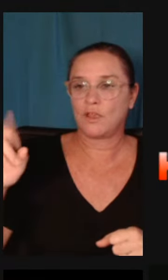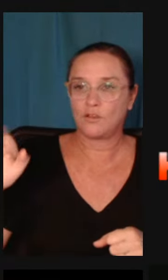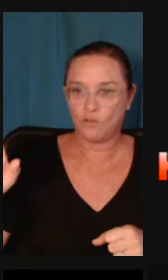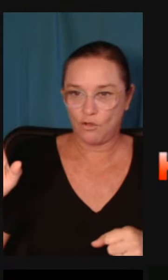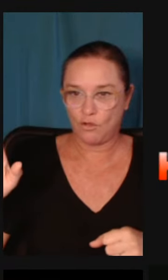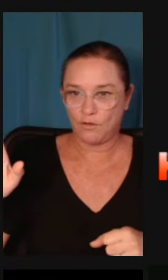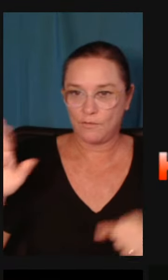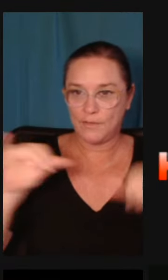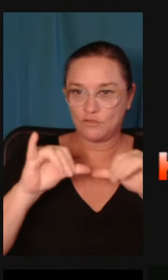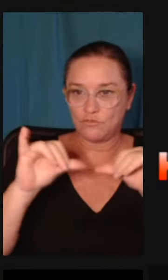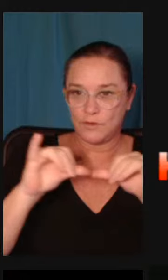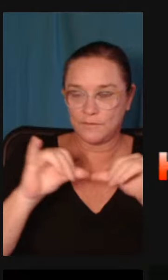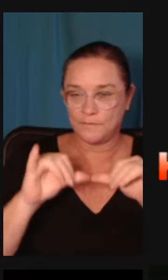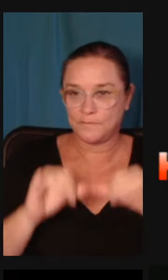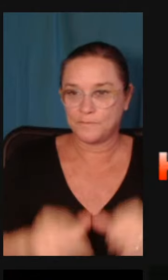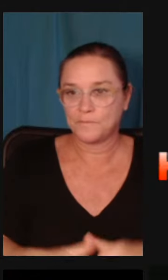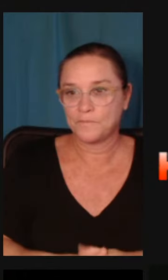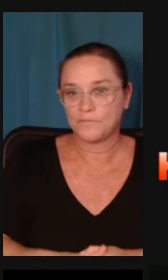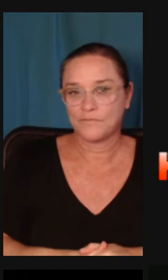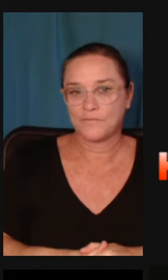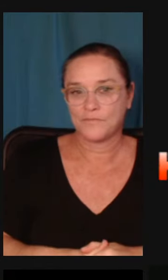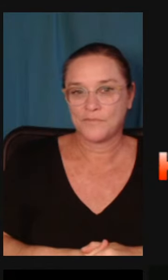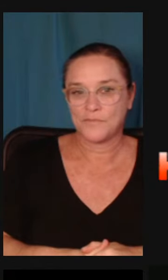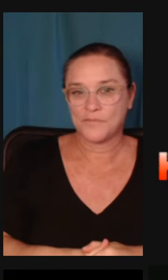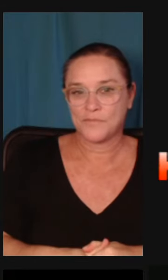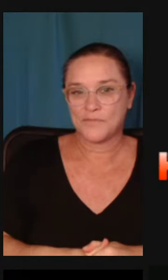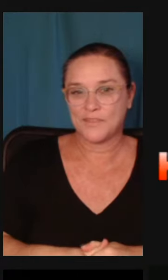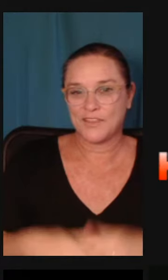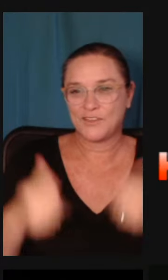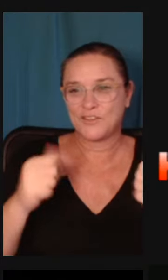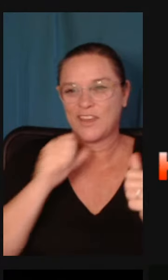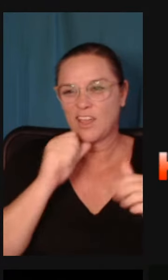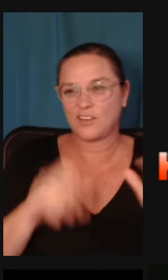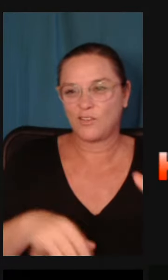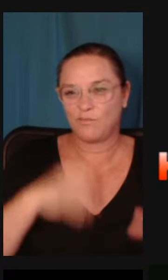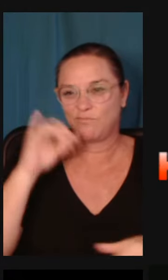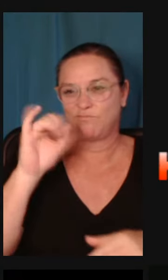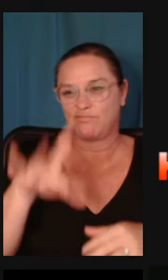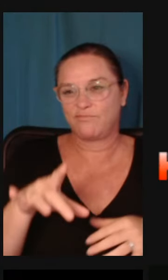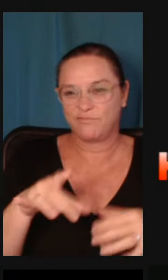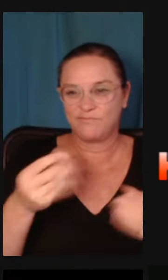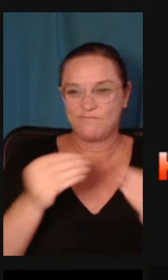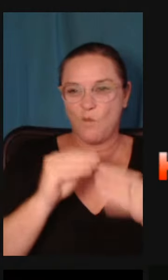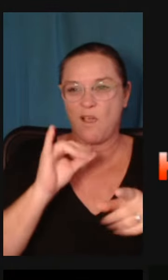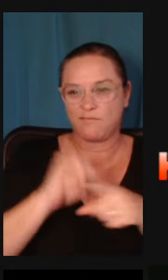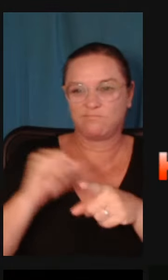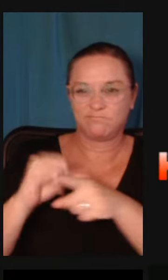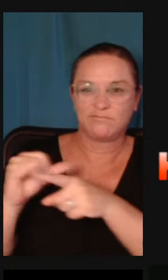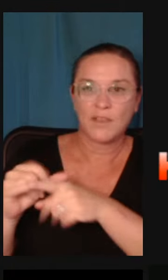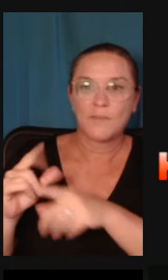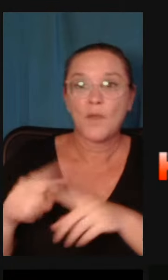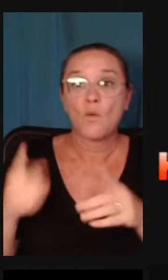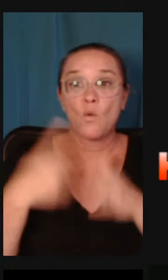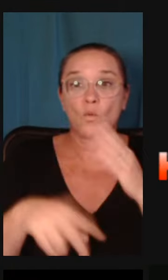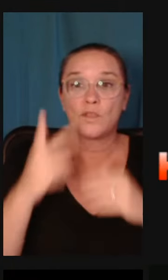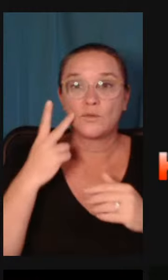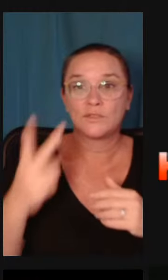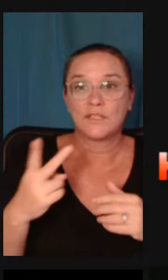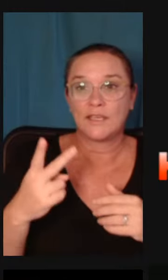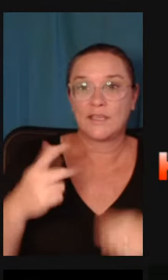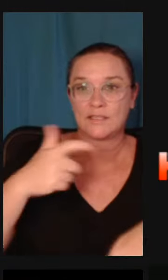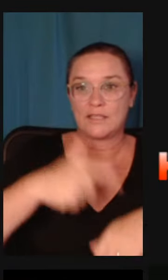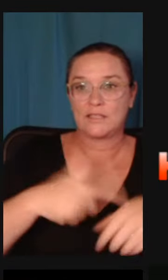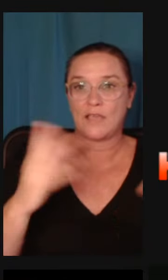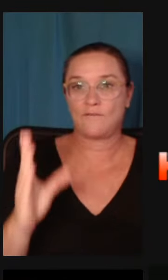measurement here. Try to not put any more jargon in besides that. So, but here what you're basically seeing is the time frame between